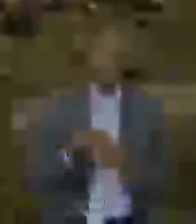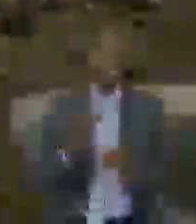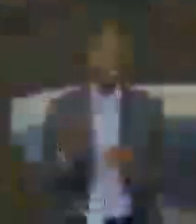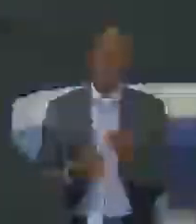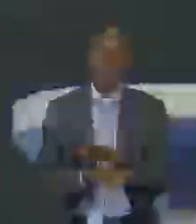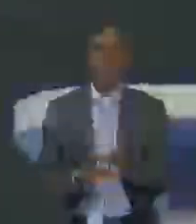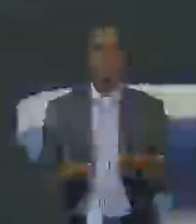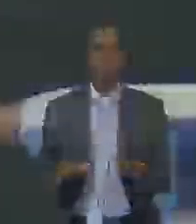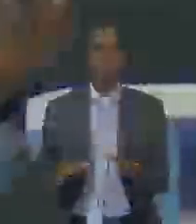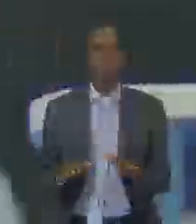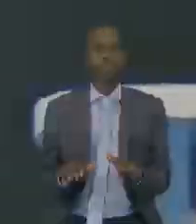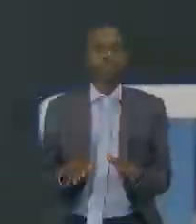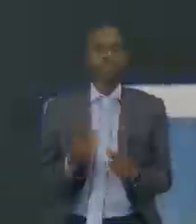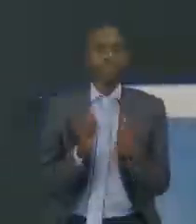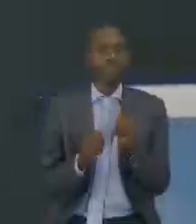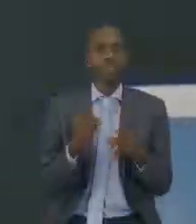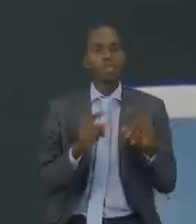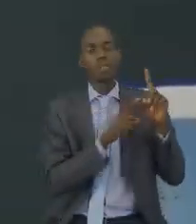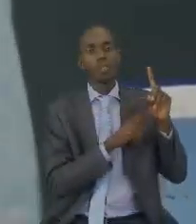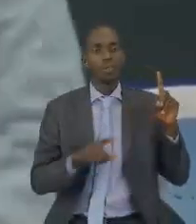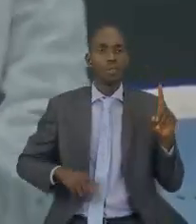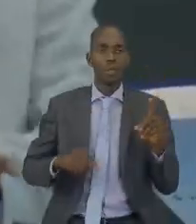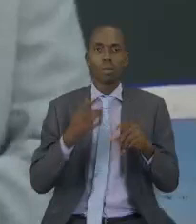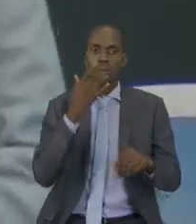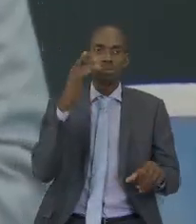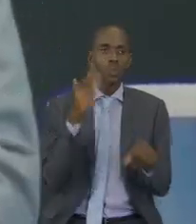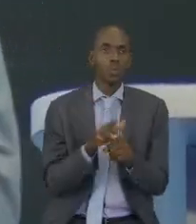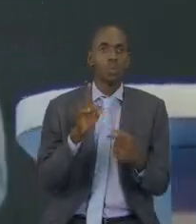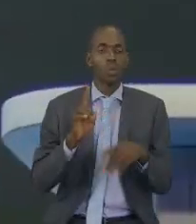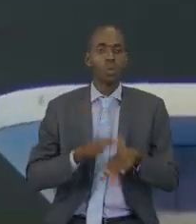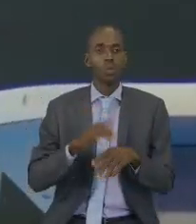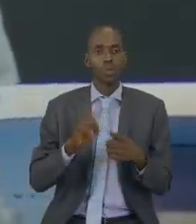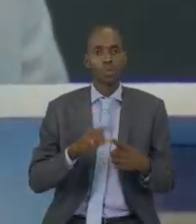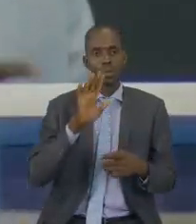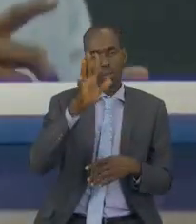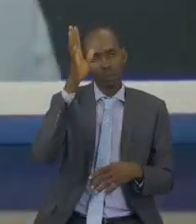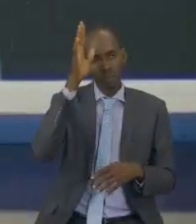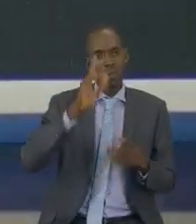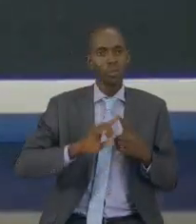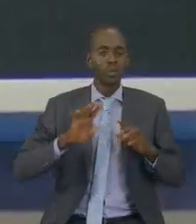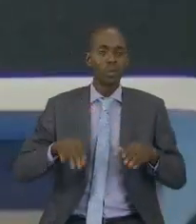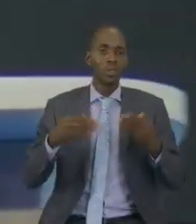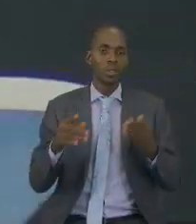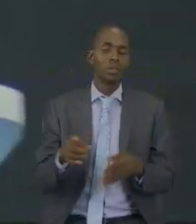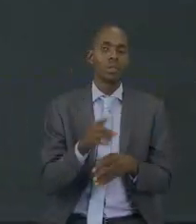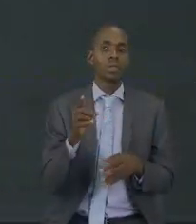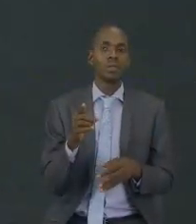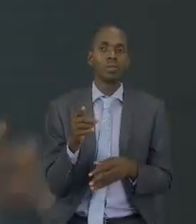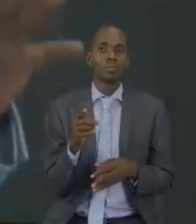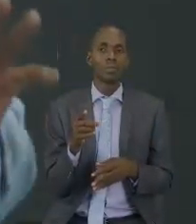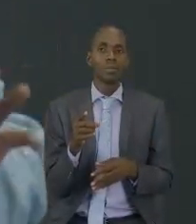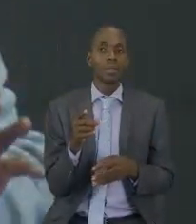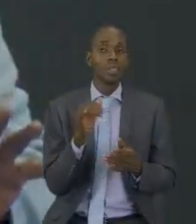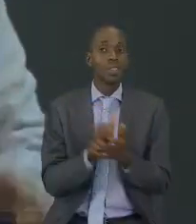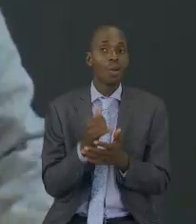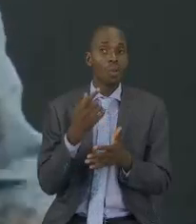land which the Lord sware unto your fathers to give them. Look at this. That's what we